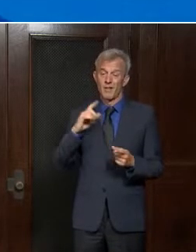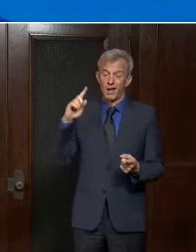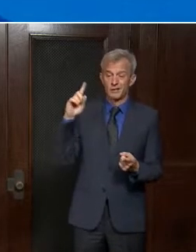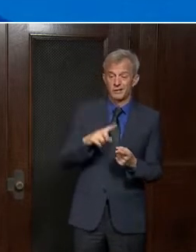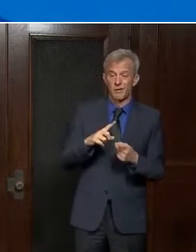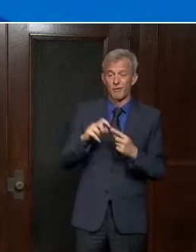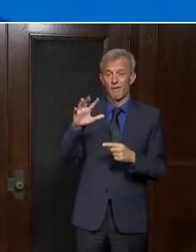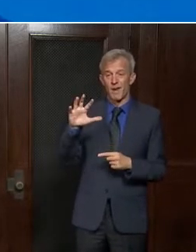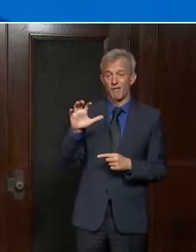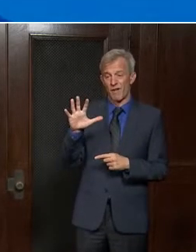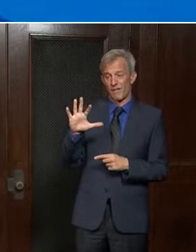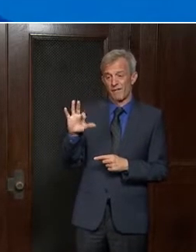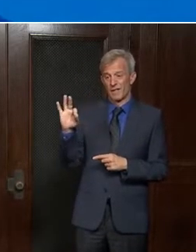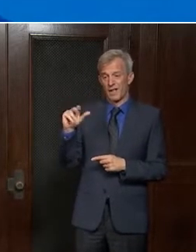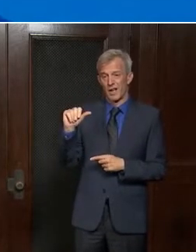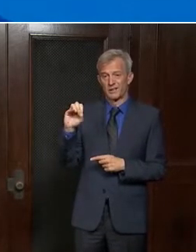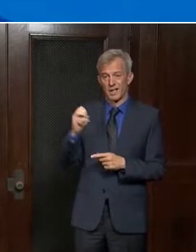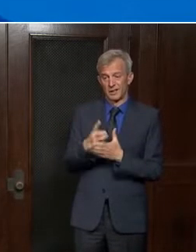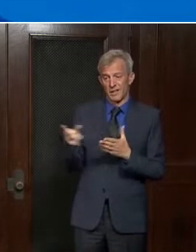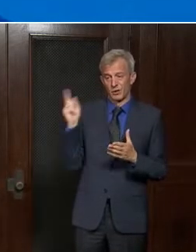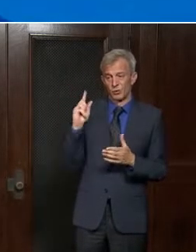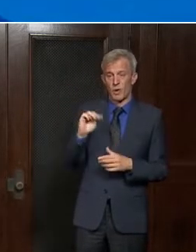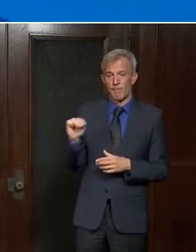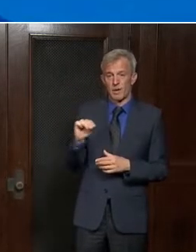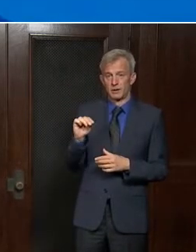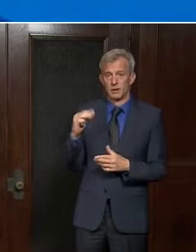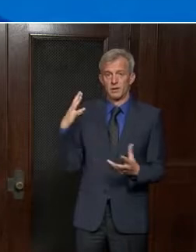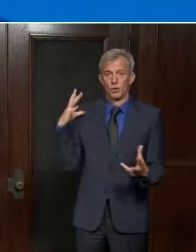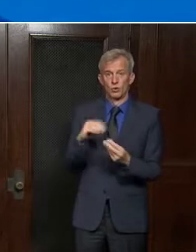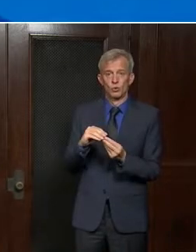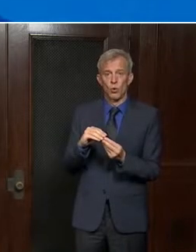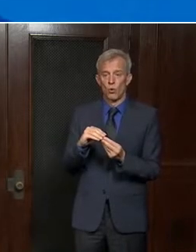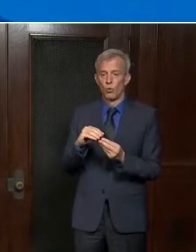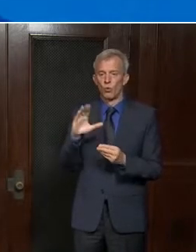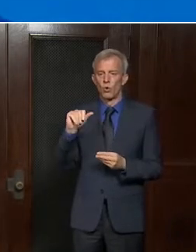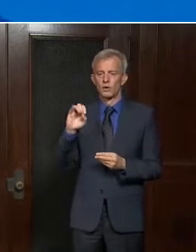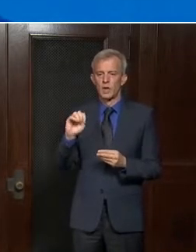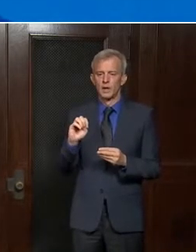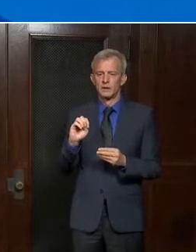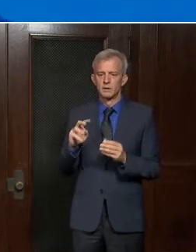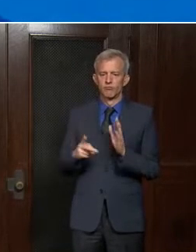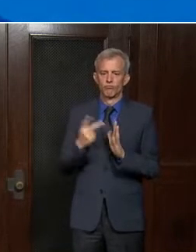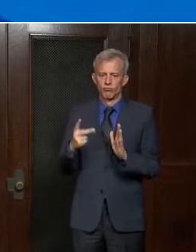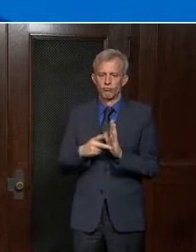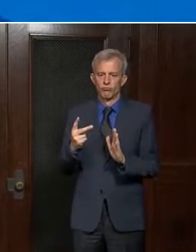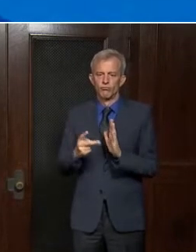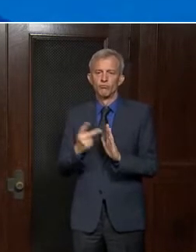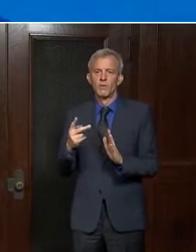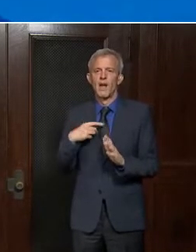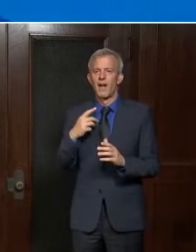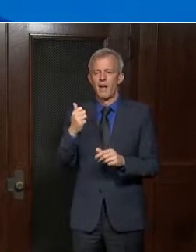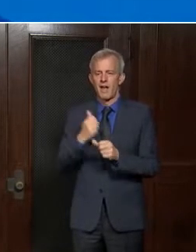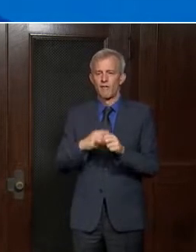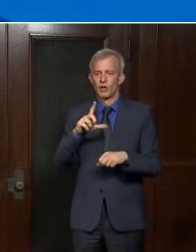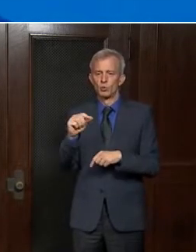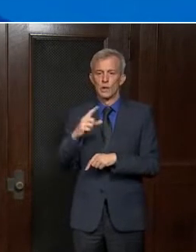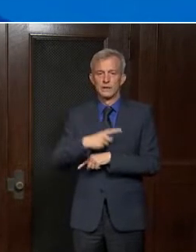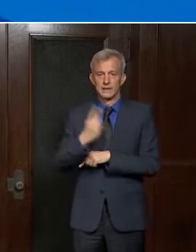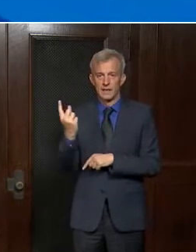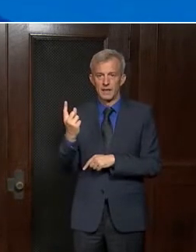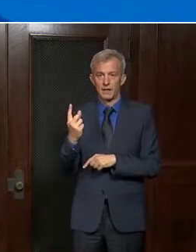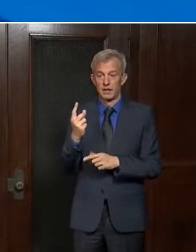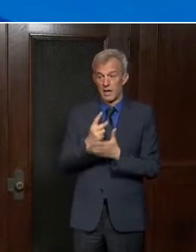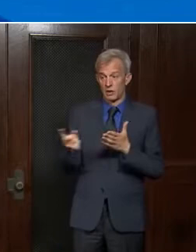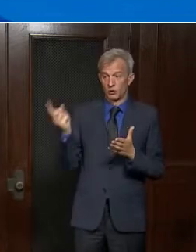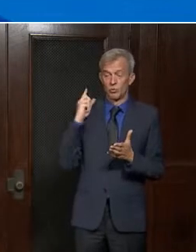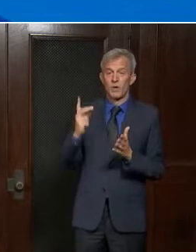559 cases last Monday, and the total number of cases have been now doubling approximately every 20 days. Only a week ago, they